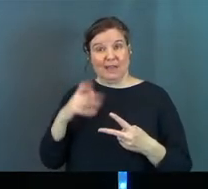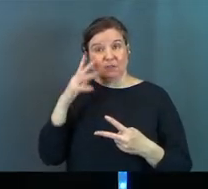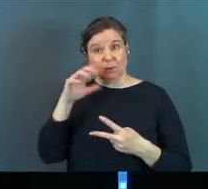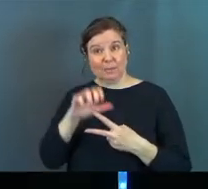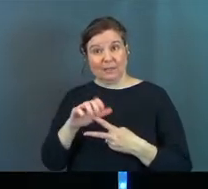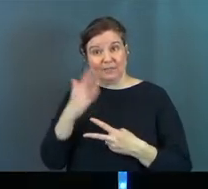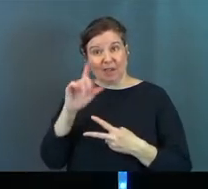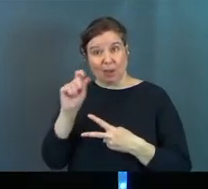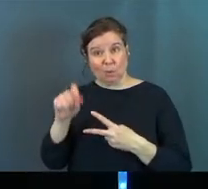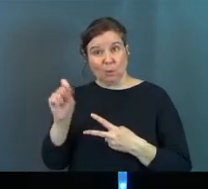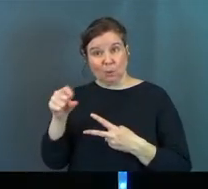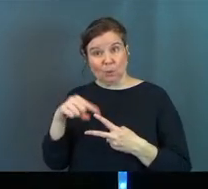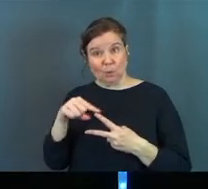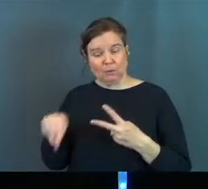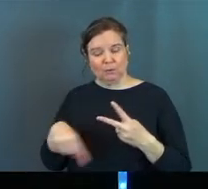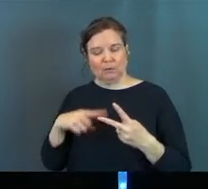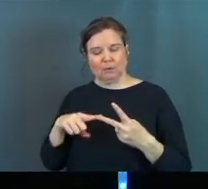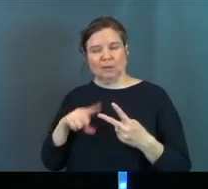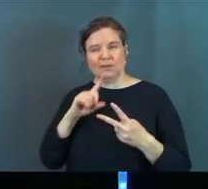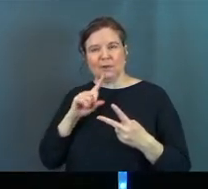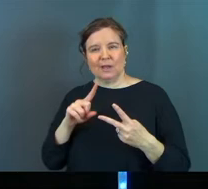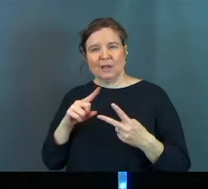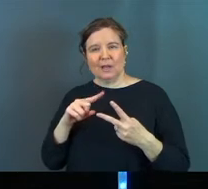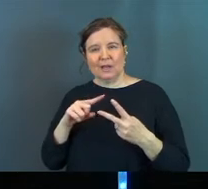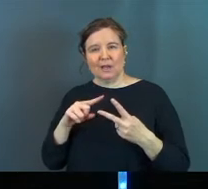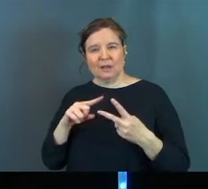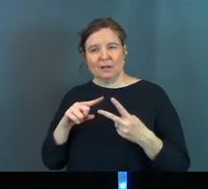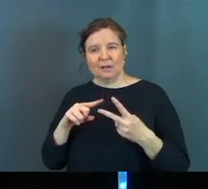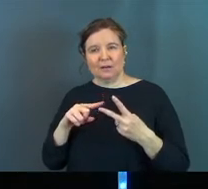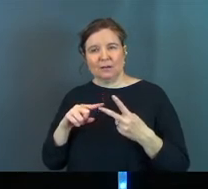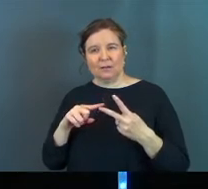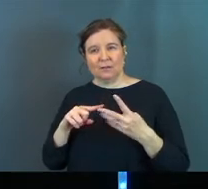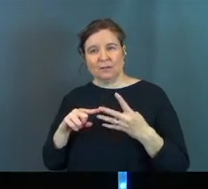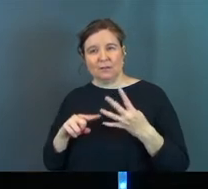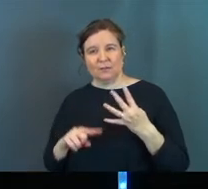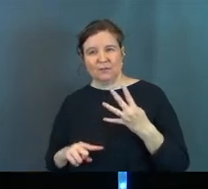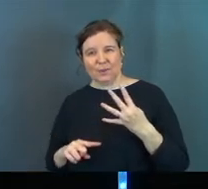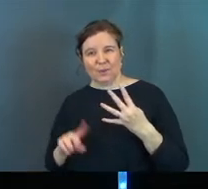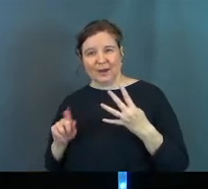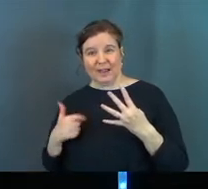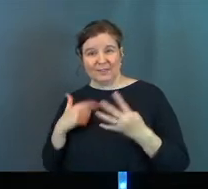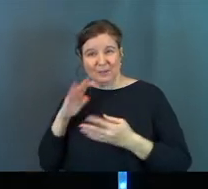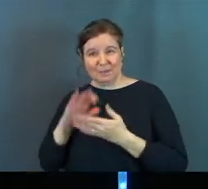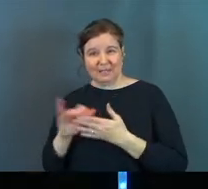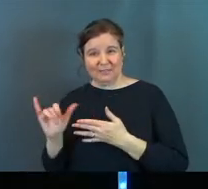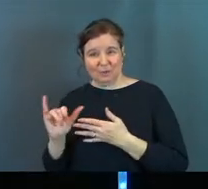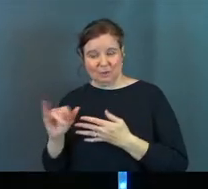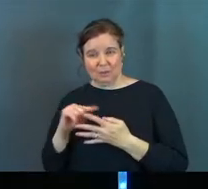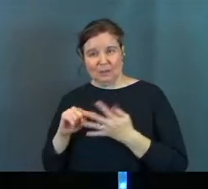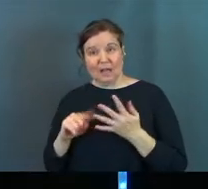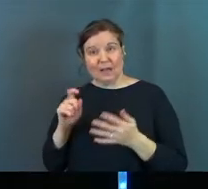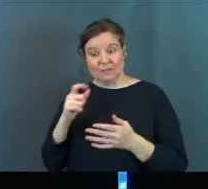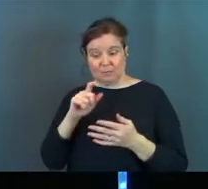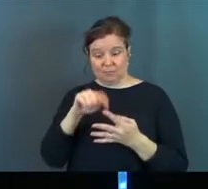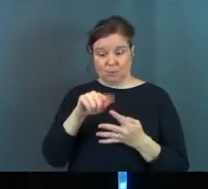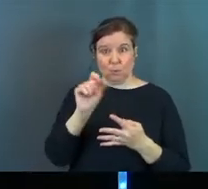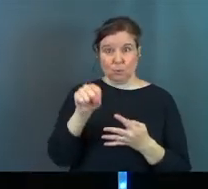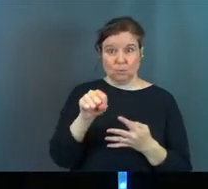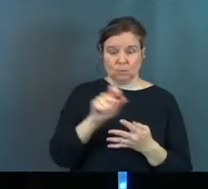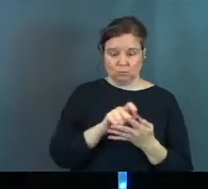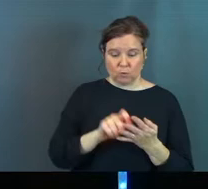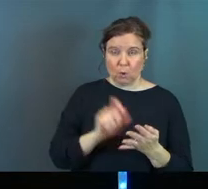have to believe that God wrote the thing, but there's actually four things I've got to believe about the Bible. I've got to believe that God wrote